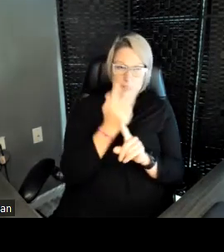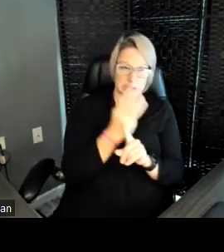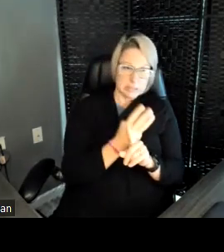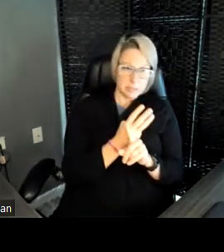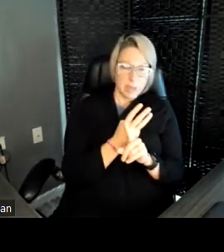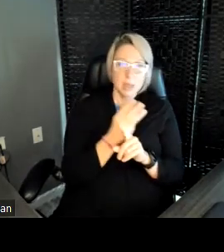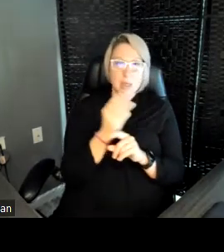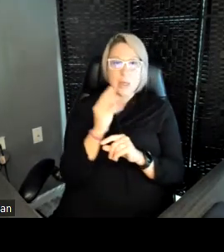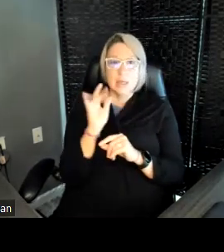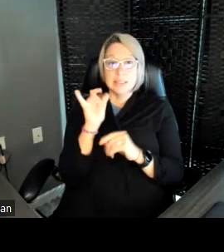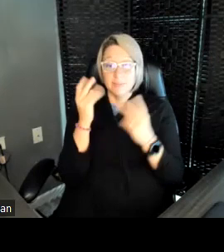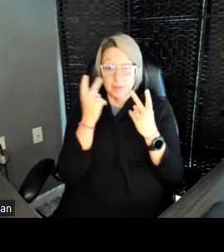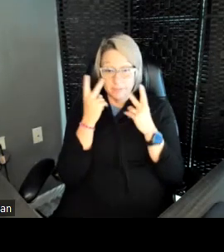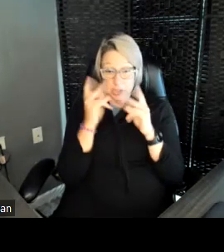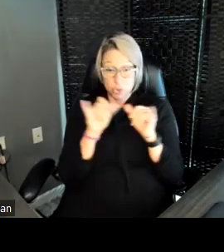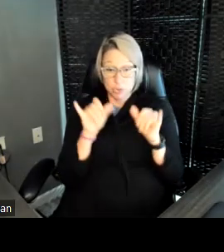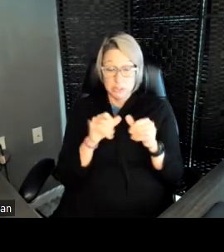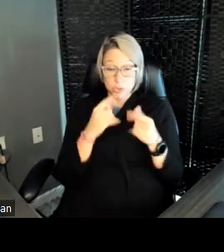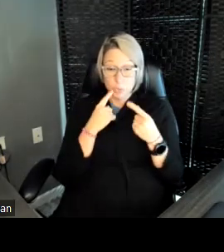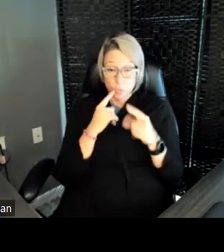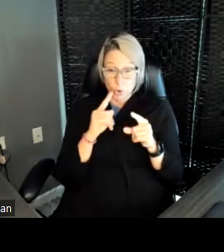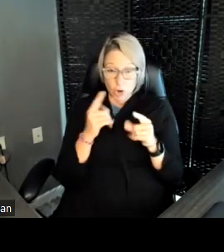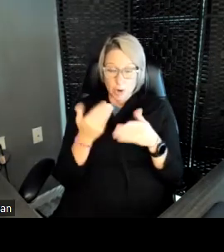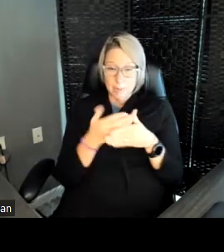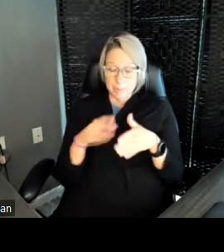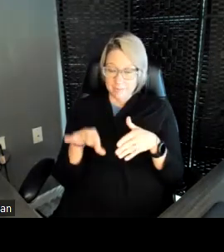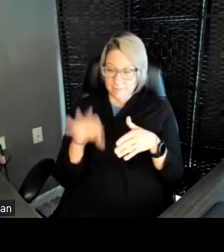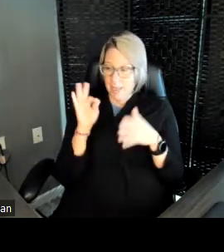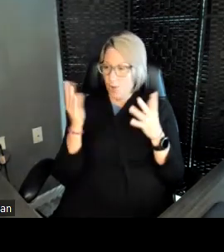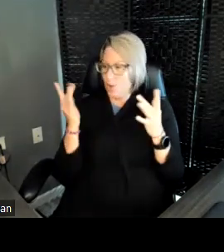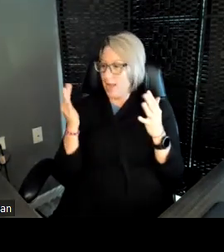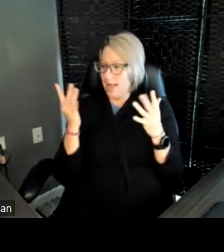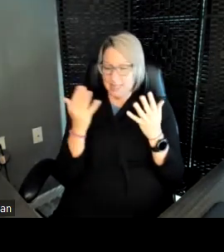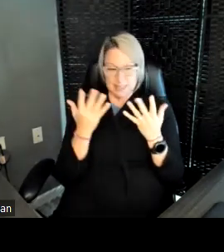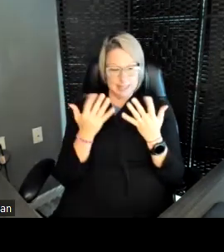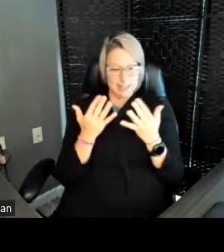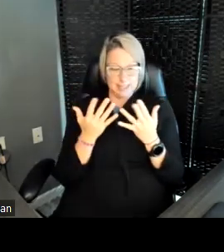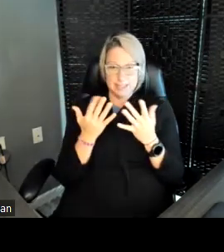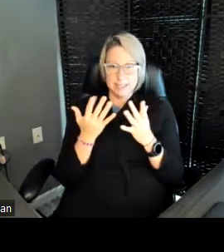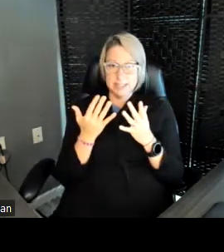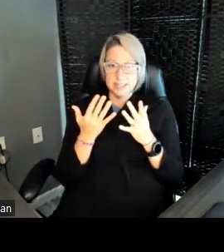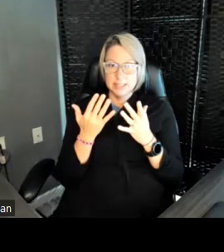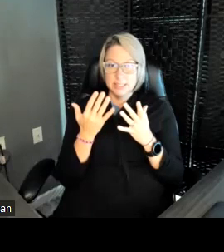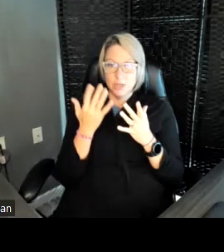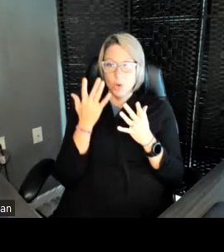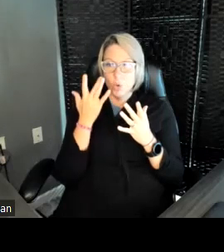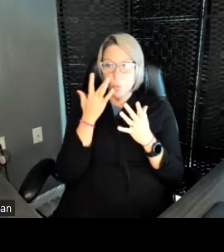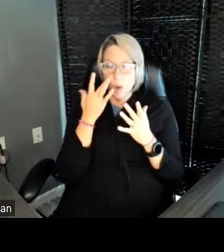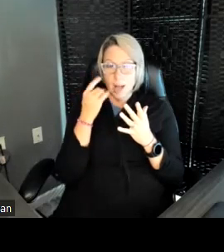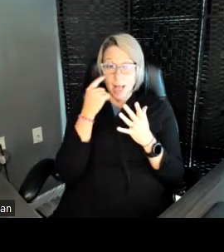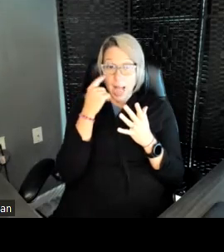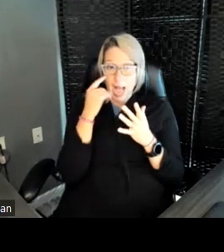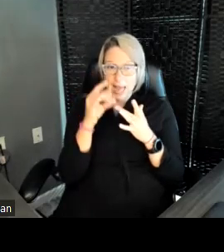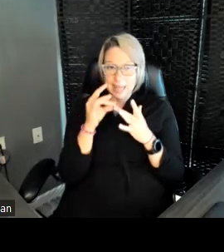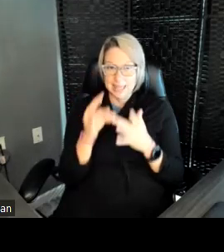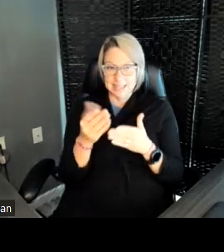visual system is working, babies discover they have hands, which is very important because the eye leads the hand. And